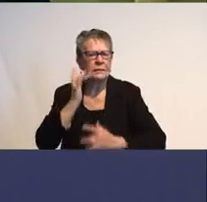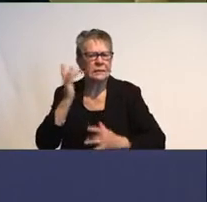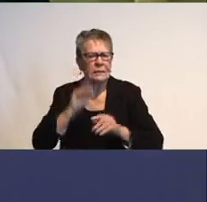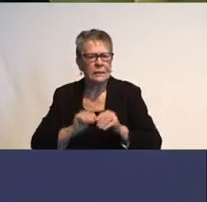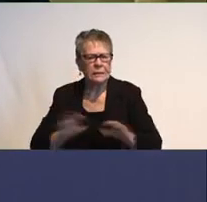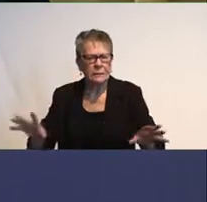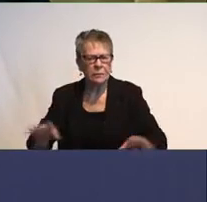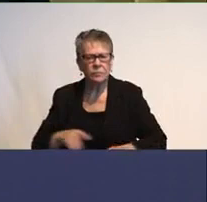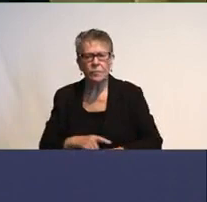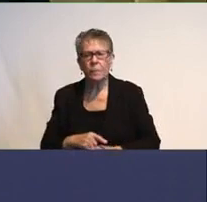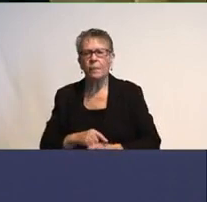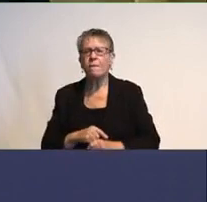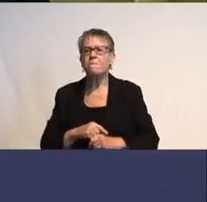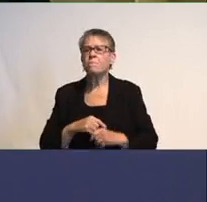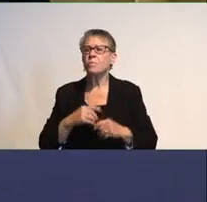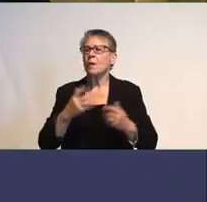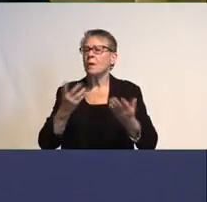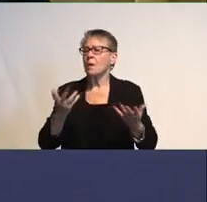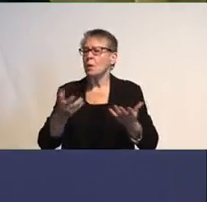Exactly when,